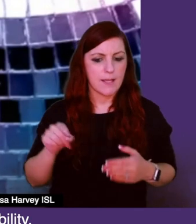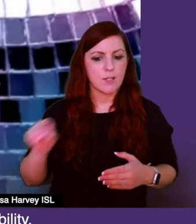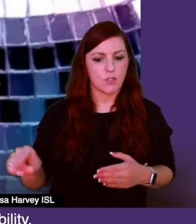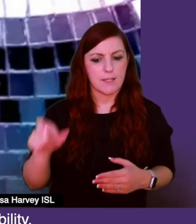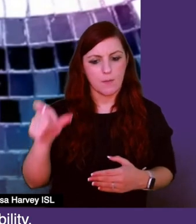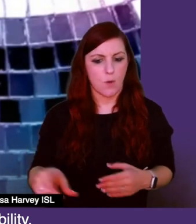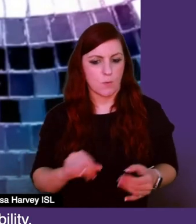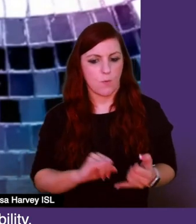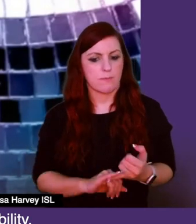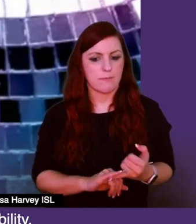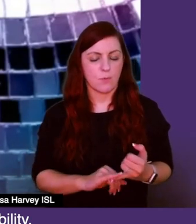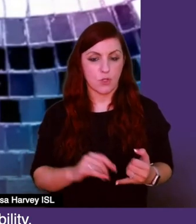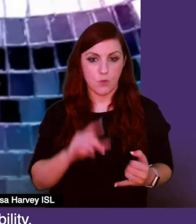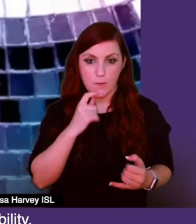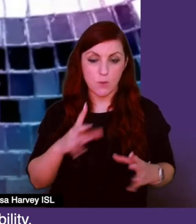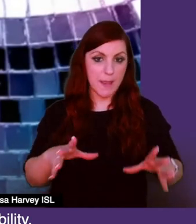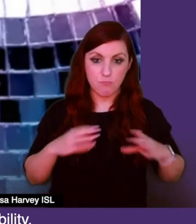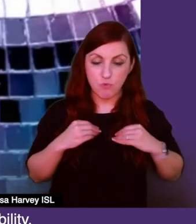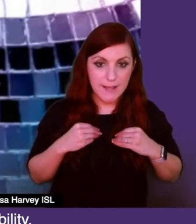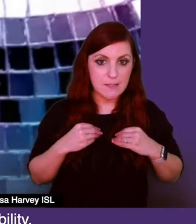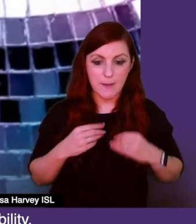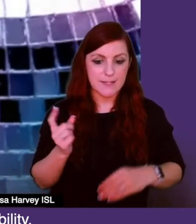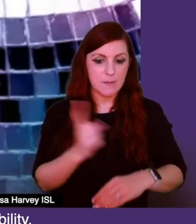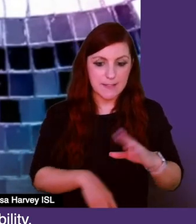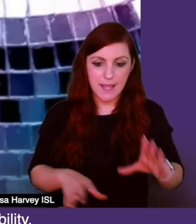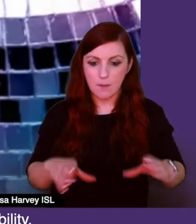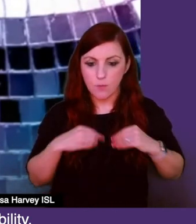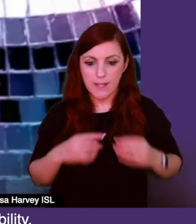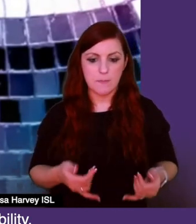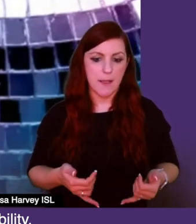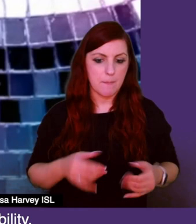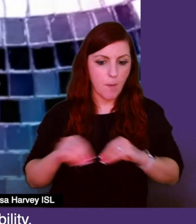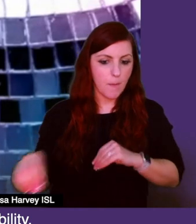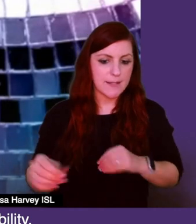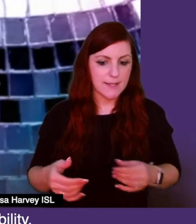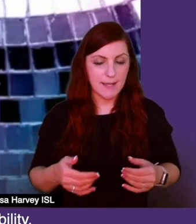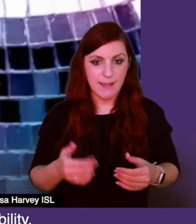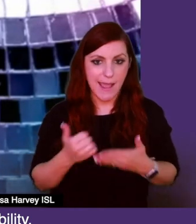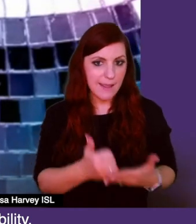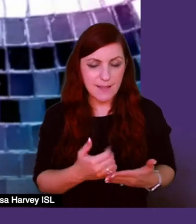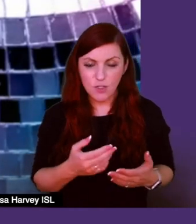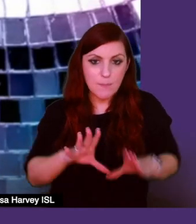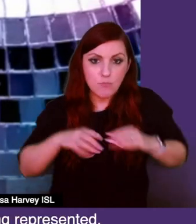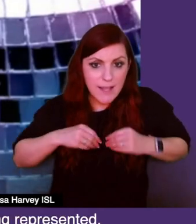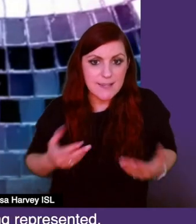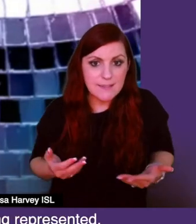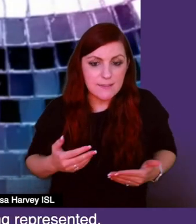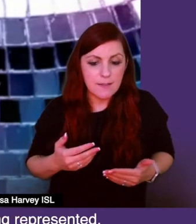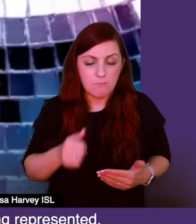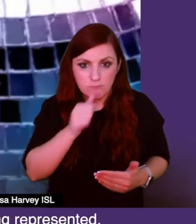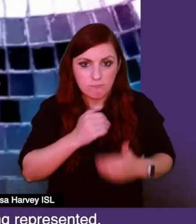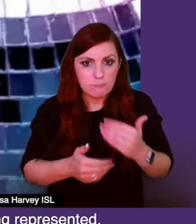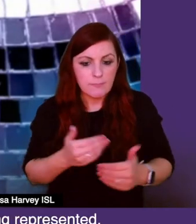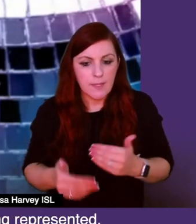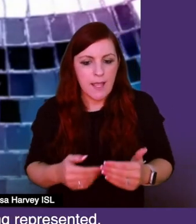And she's the one that really like just told me to just embrace my disability, embrace the mobility aids, and just embrace it all. And for